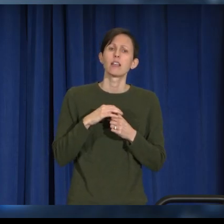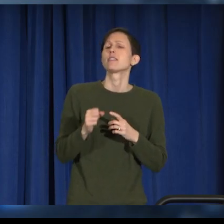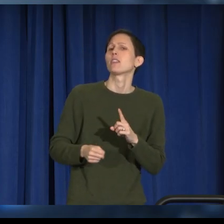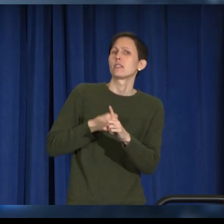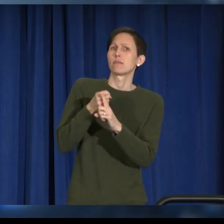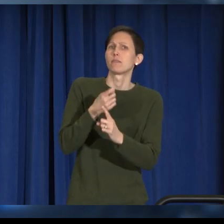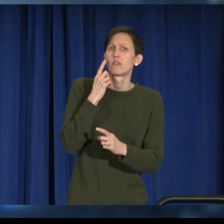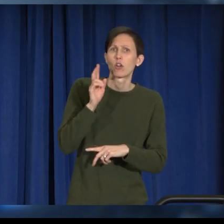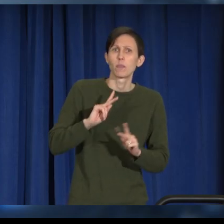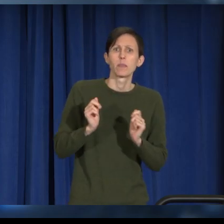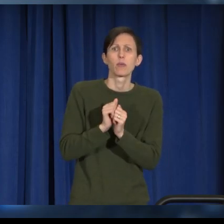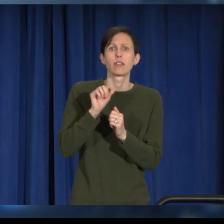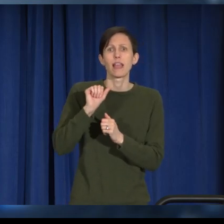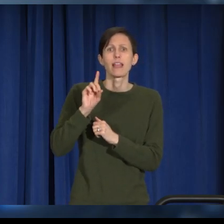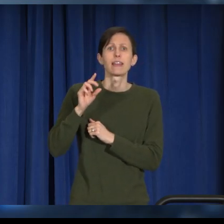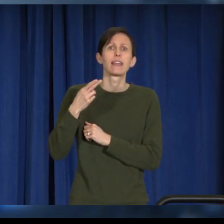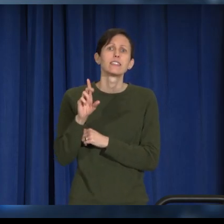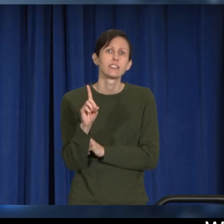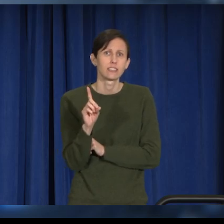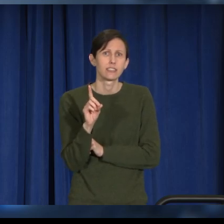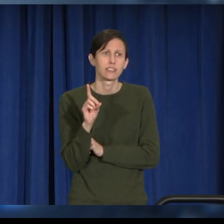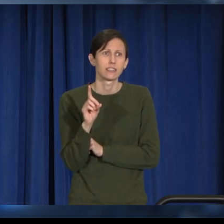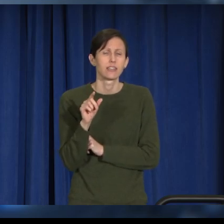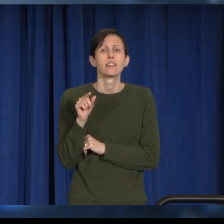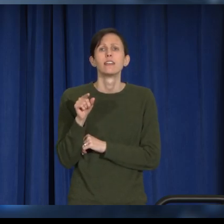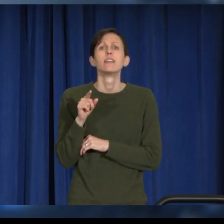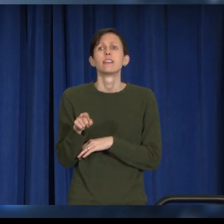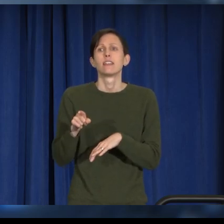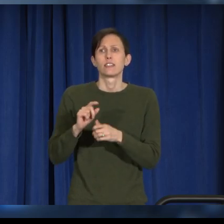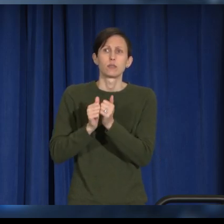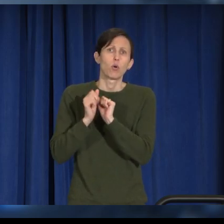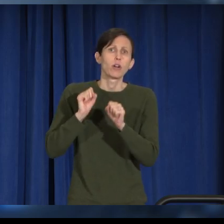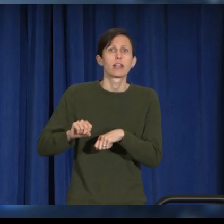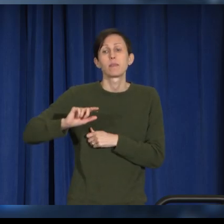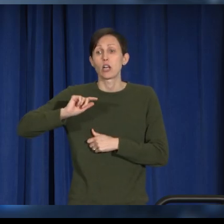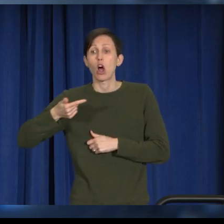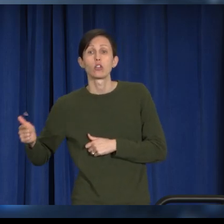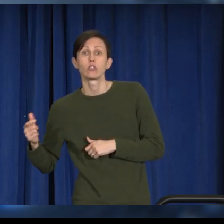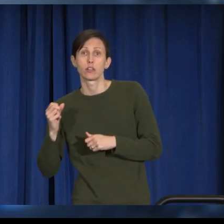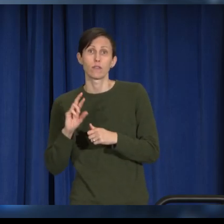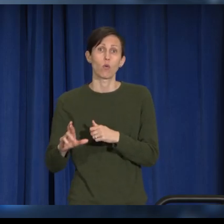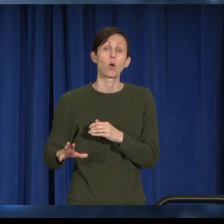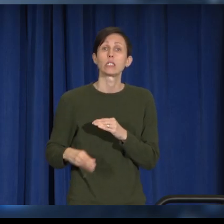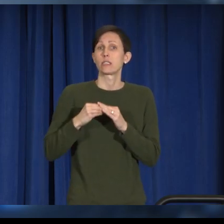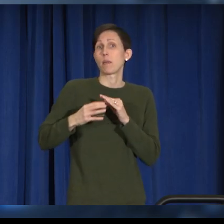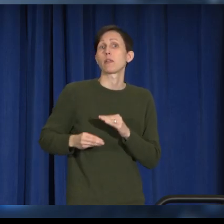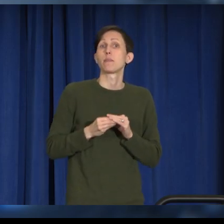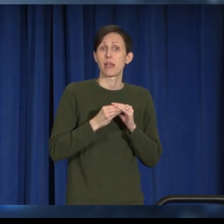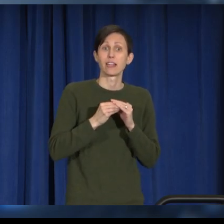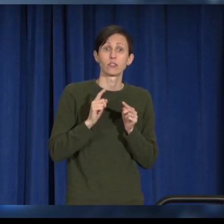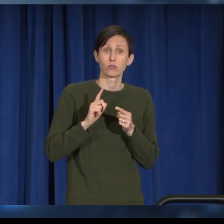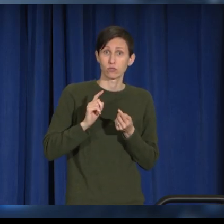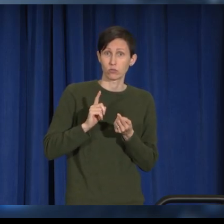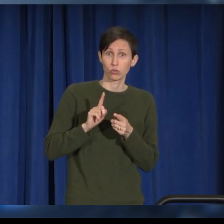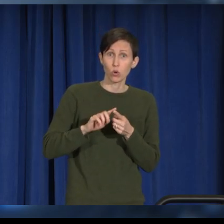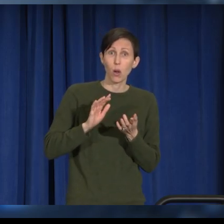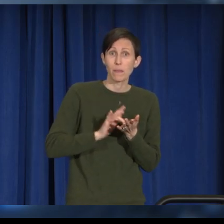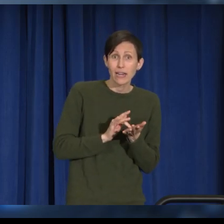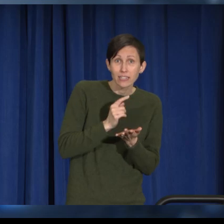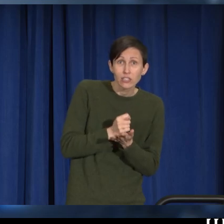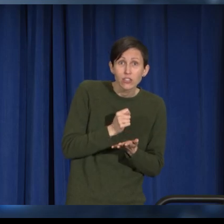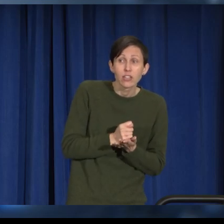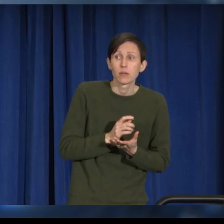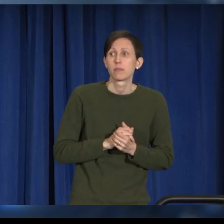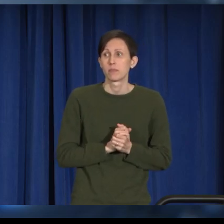people with ADHD as an alternative or supplement to medication type